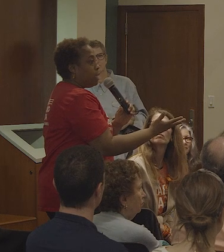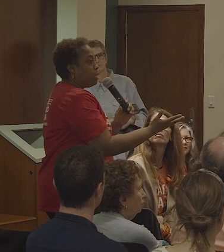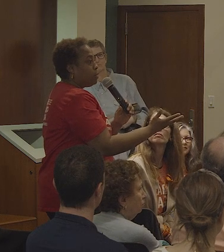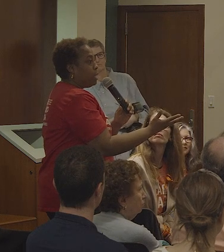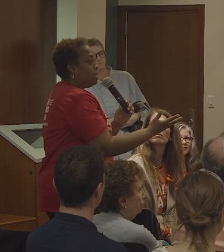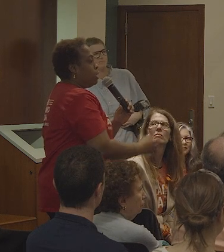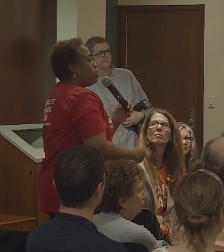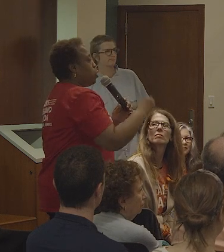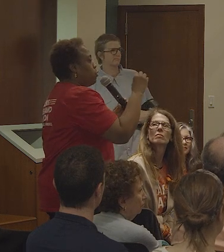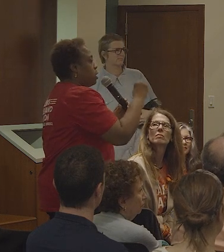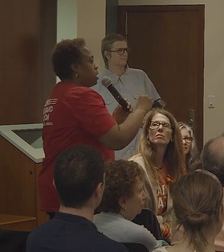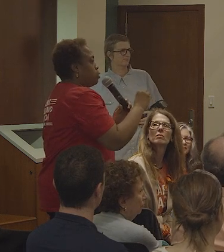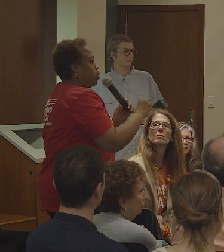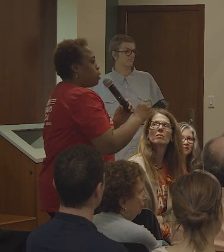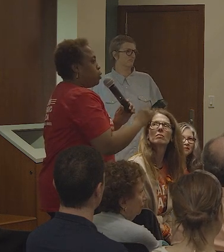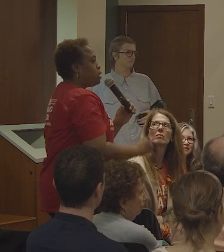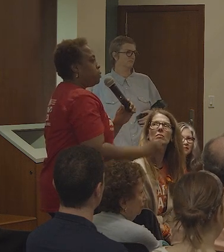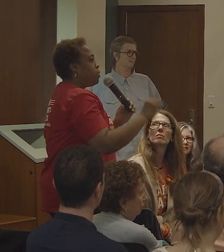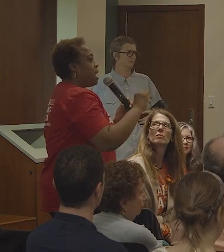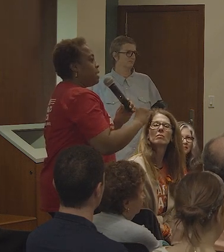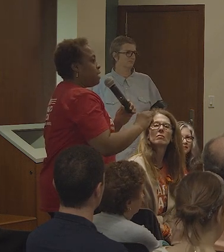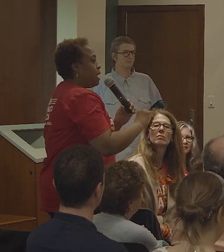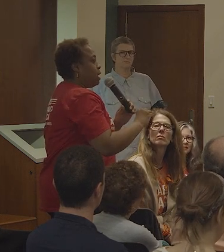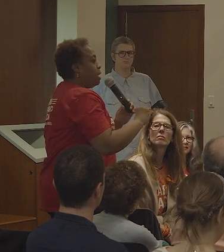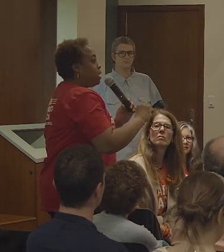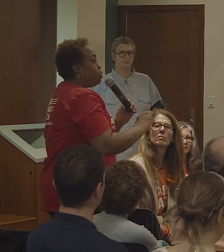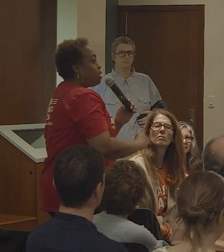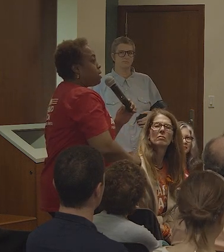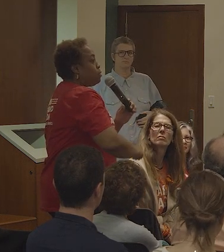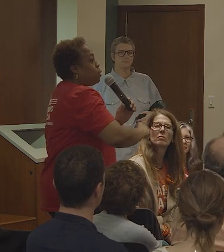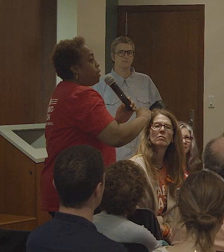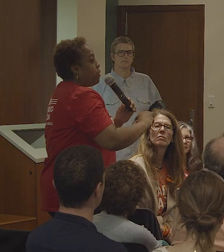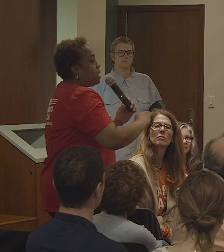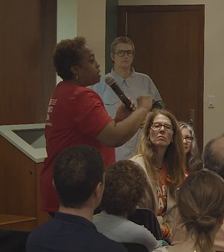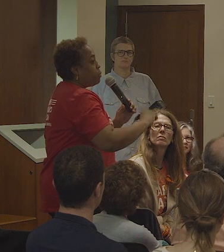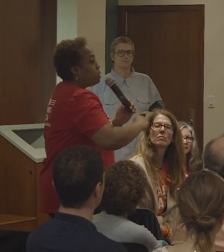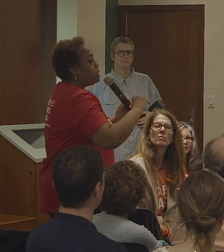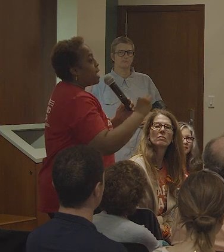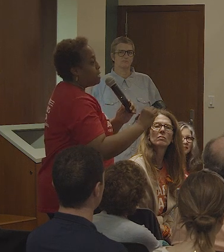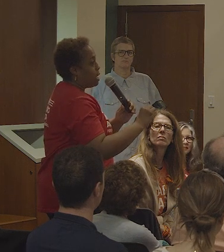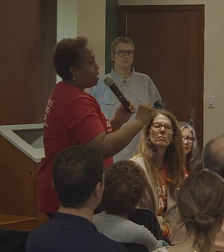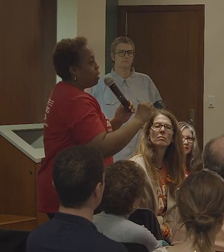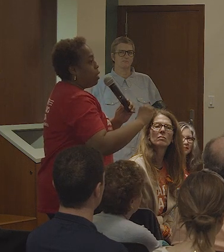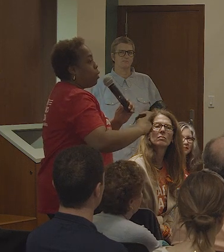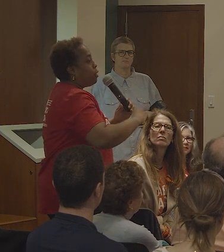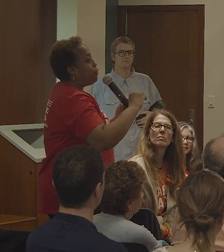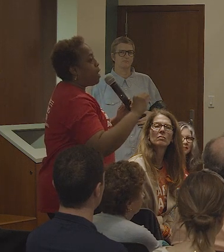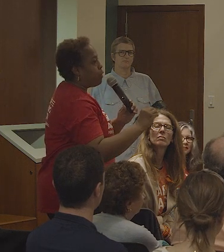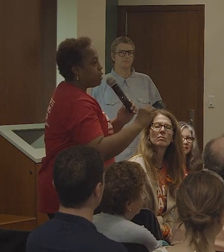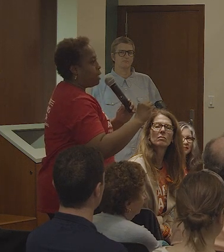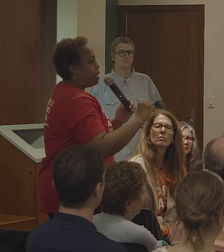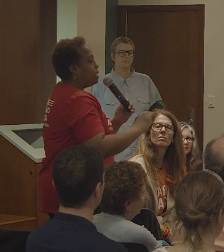be winning, right? So if your kids don't want to go to temple that day, then you take them to an event in temple the next day or